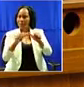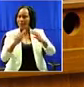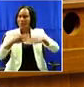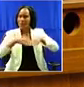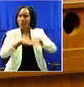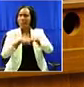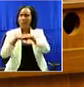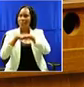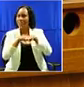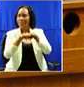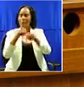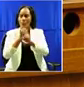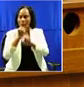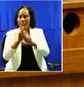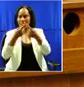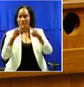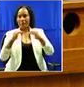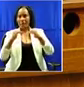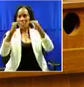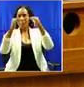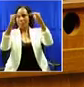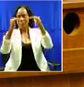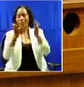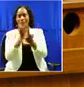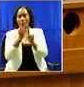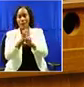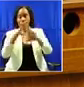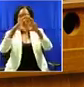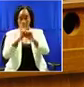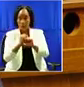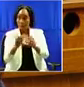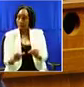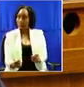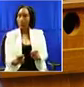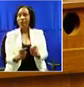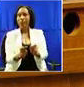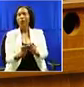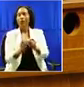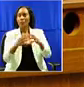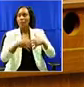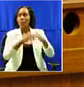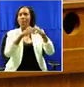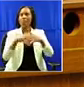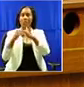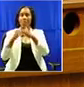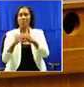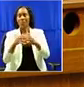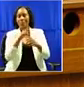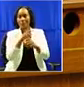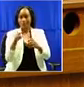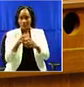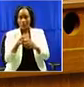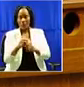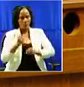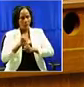spheres to ensure focused and urgent implementation of the plan. Dedicated capacity